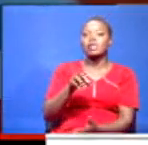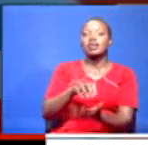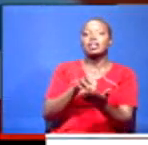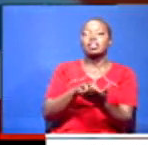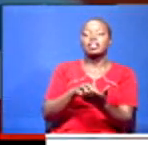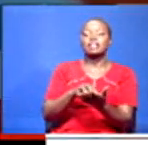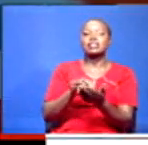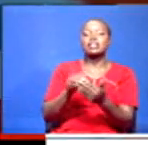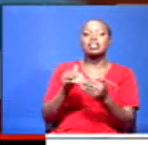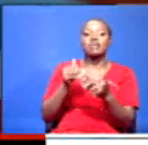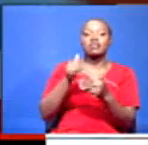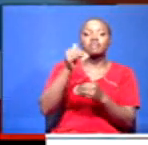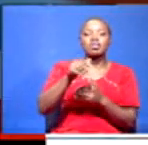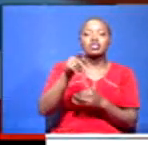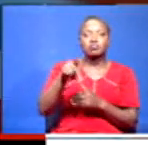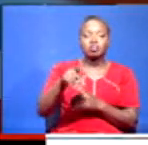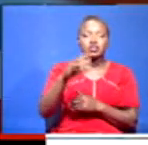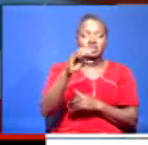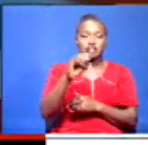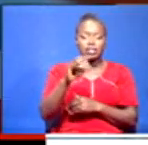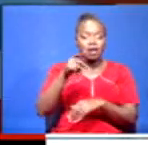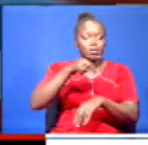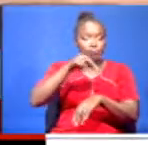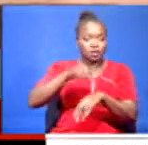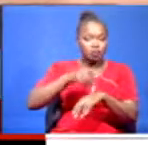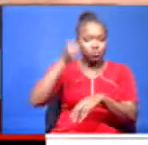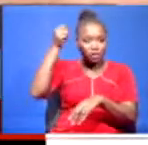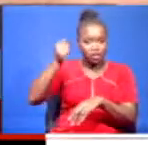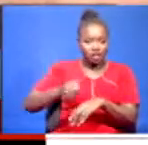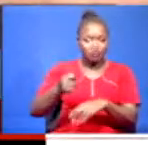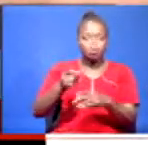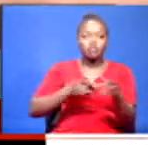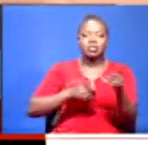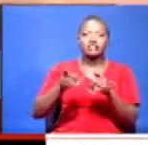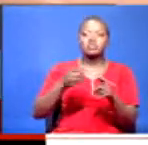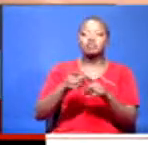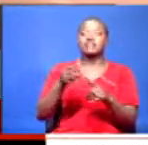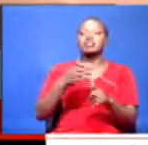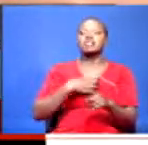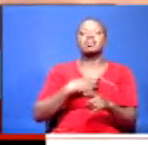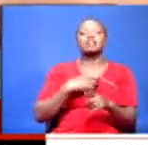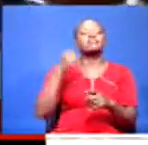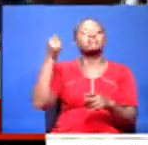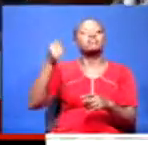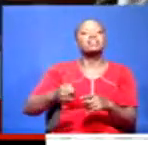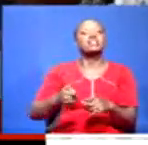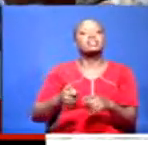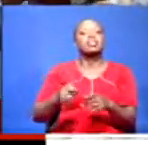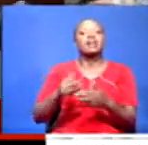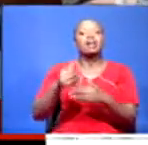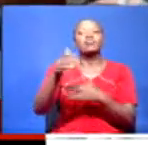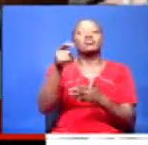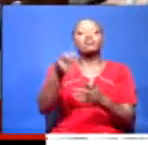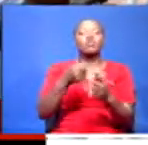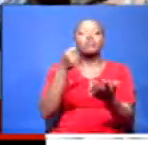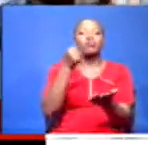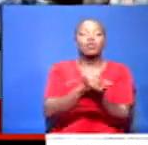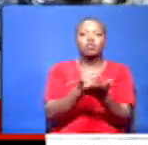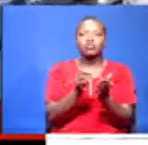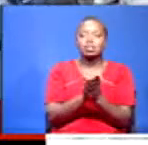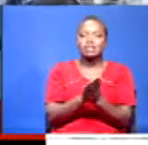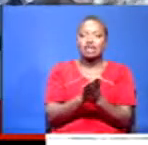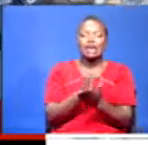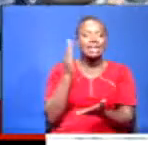to the principal judge for directions, but the judge is currently away from office. It's exactly